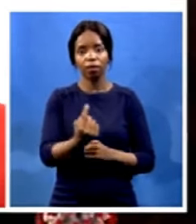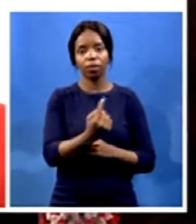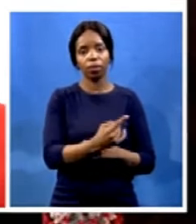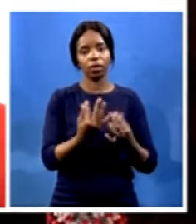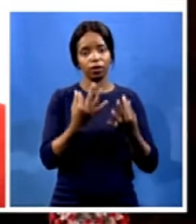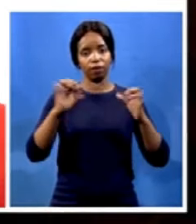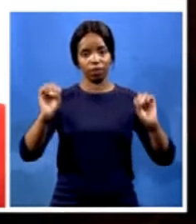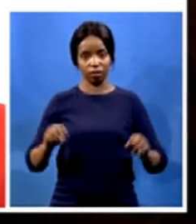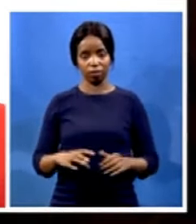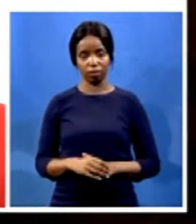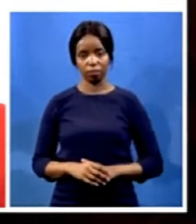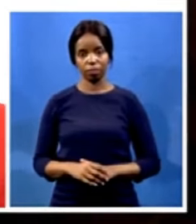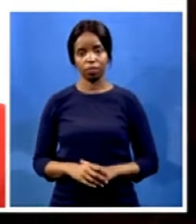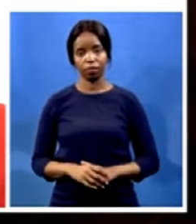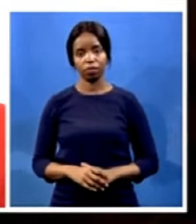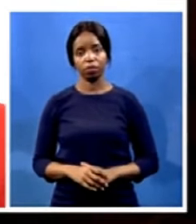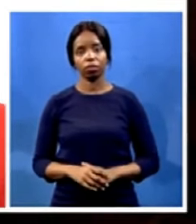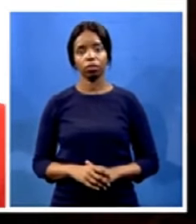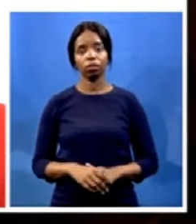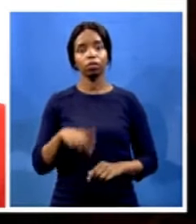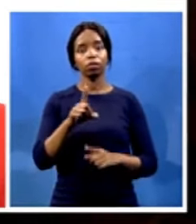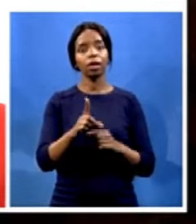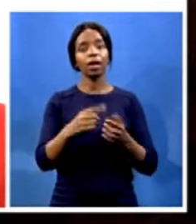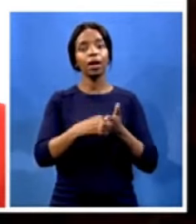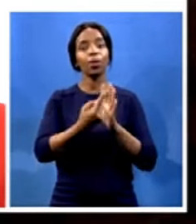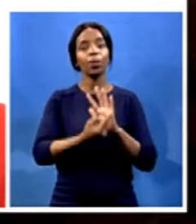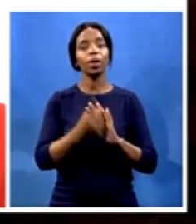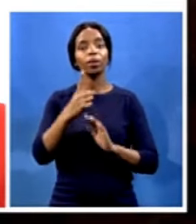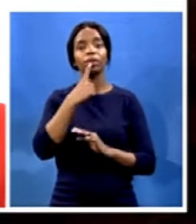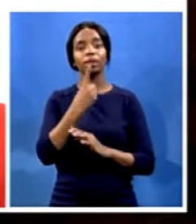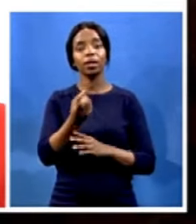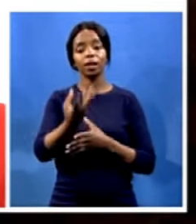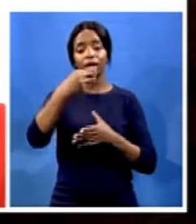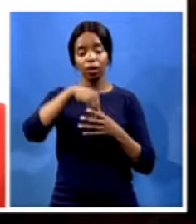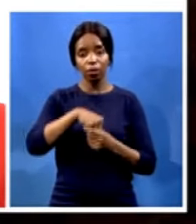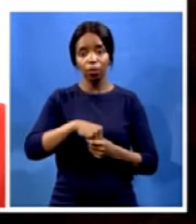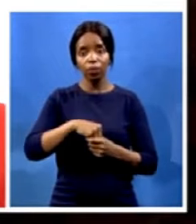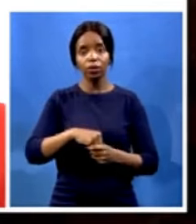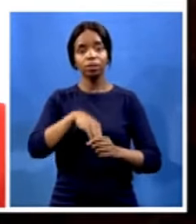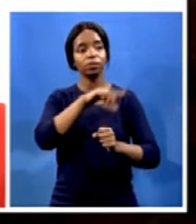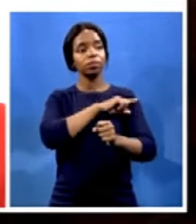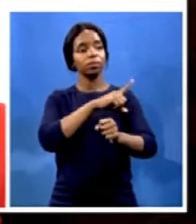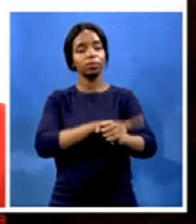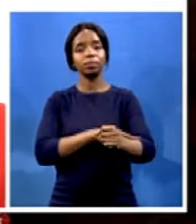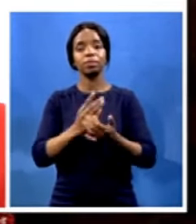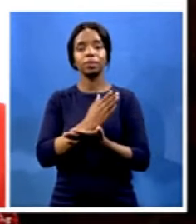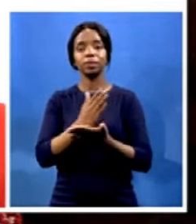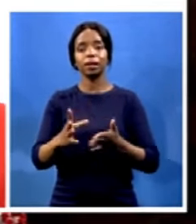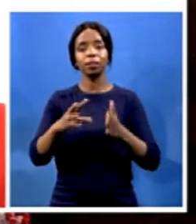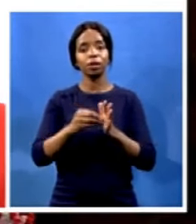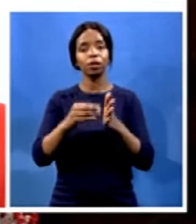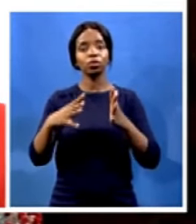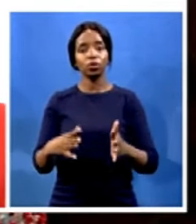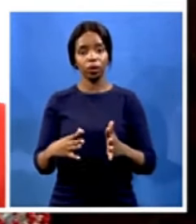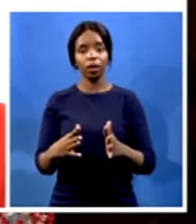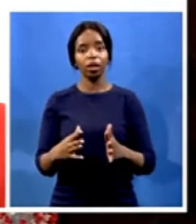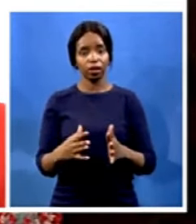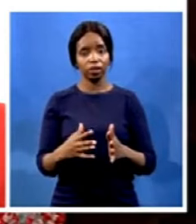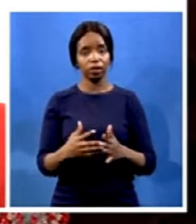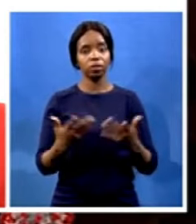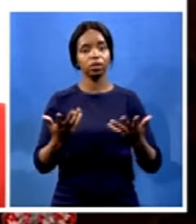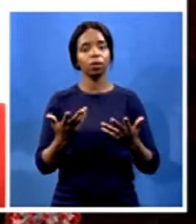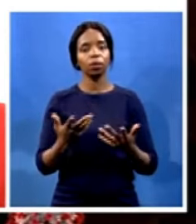also include capacitating some of the students, especially those at the elementary stage of tertiaries, well, specifically